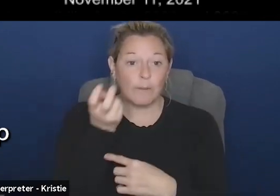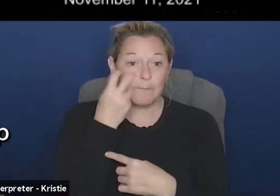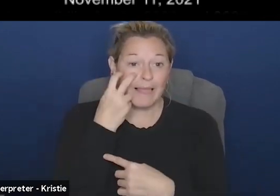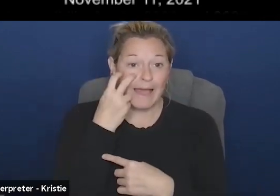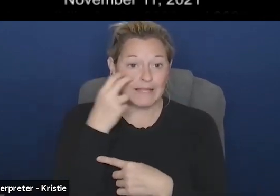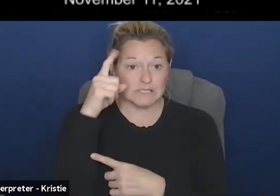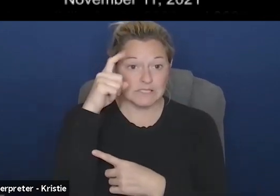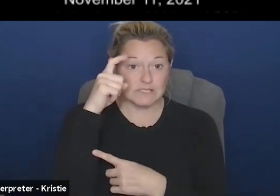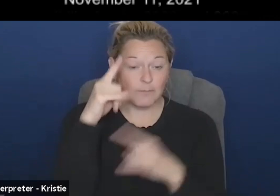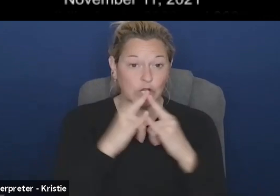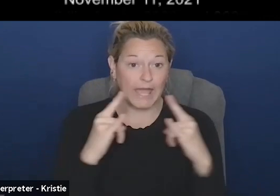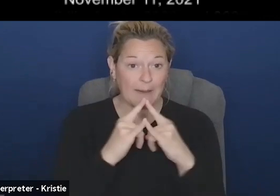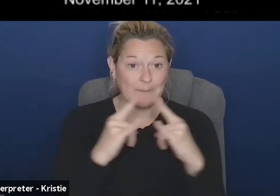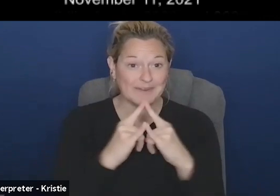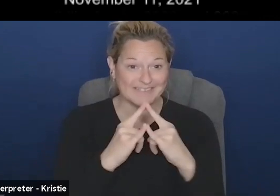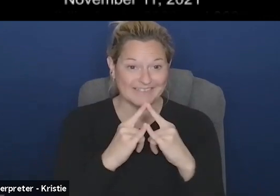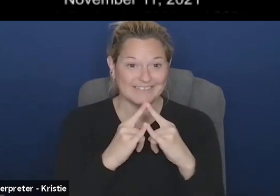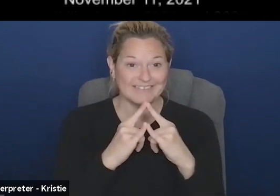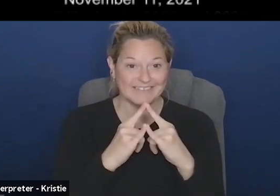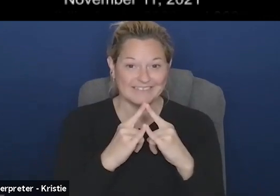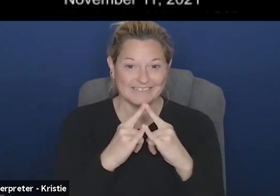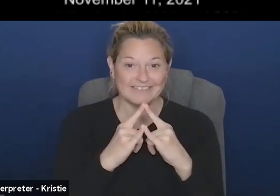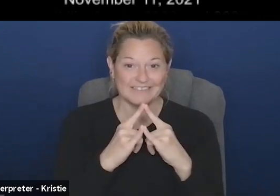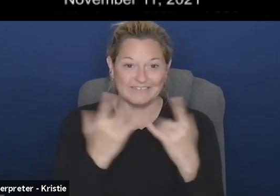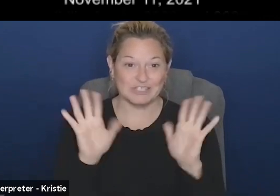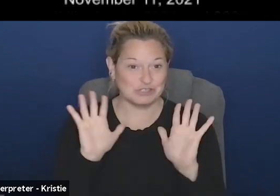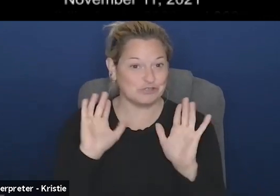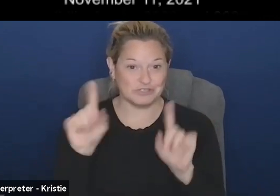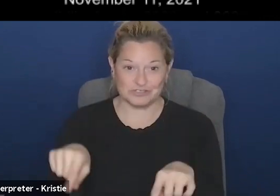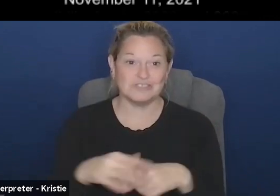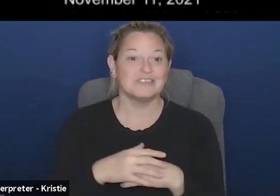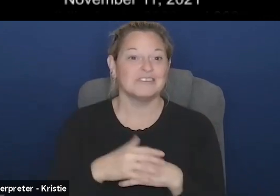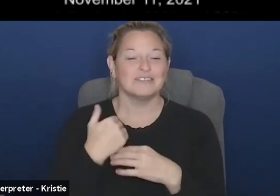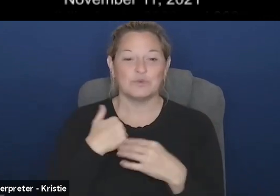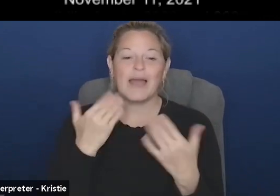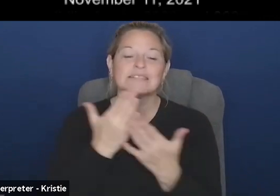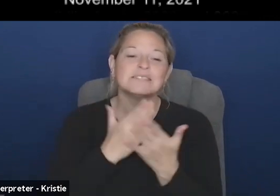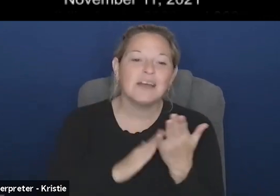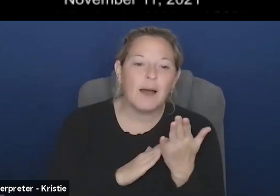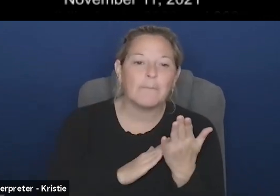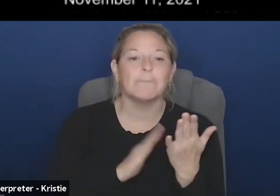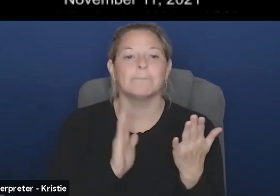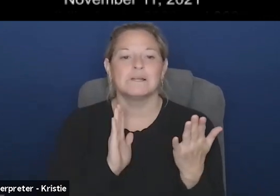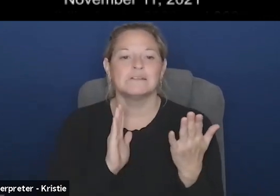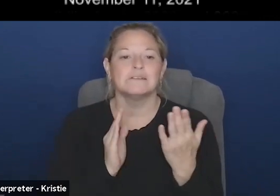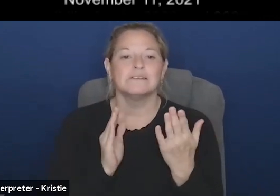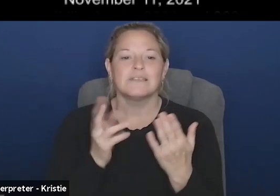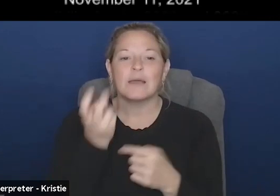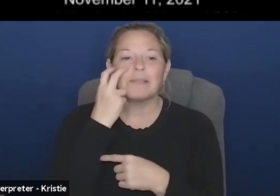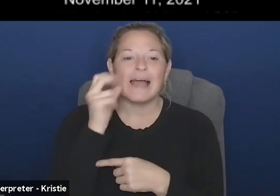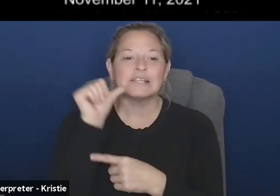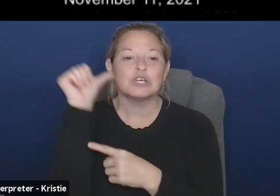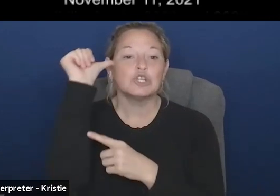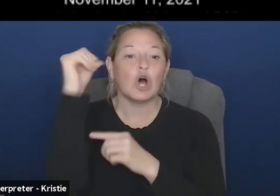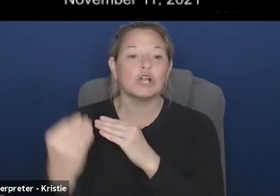did, certainly have some contact with blind adults. I really didn't